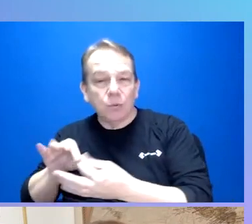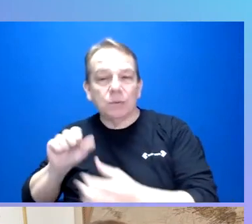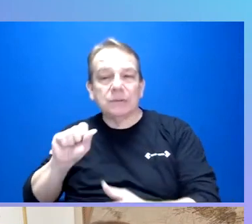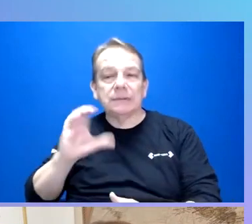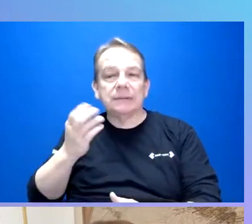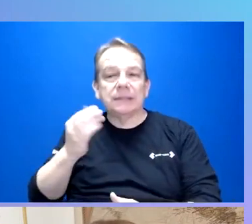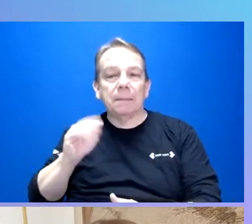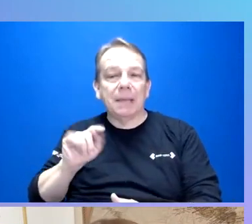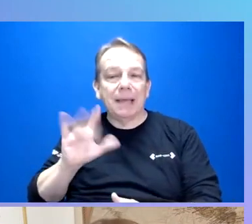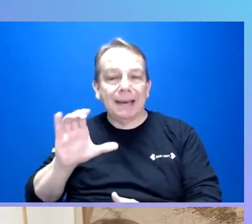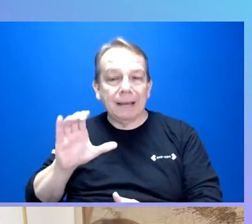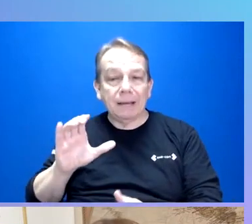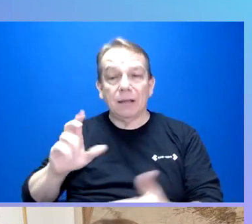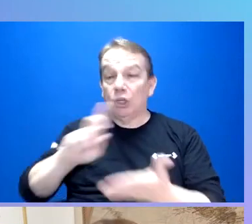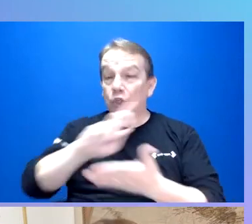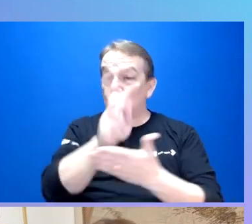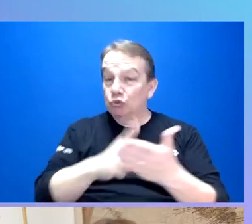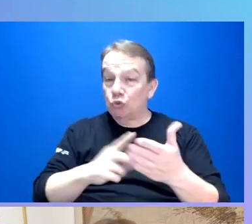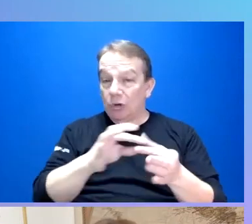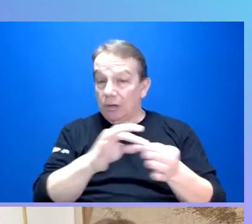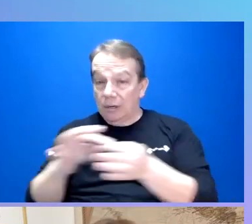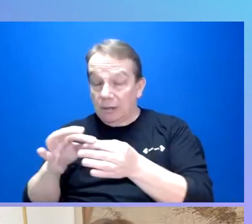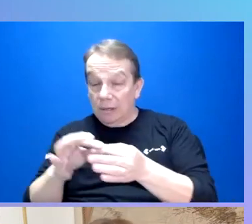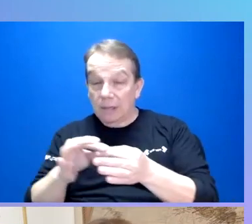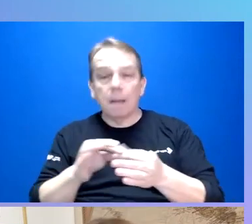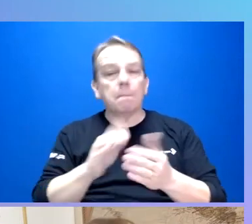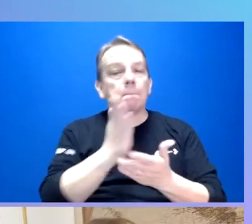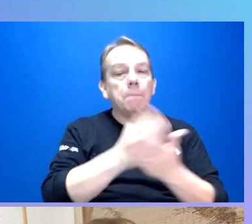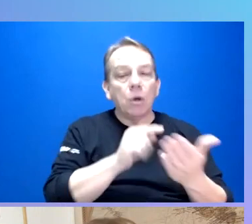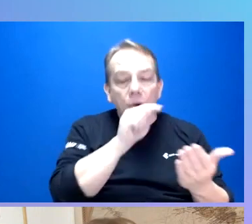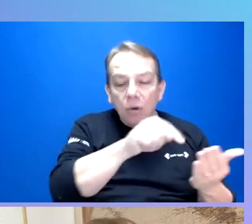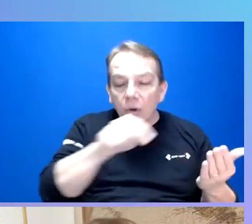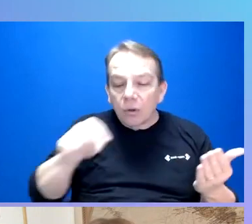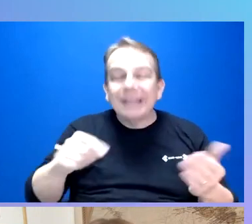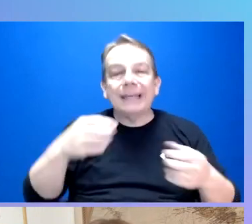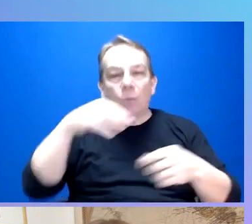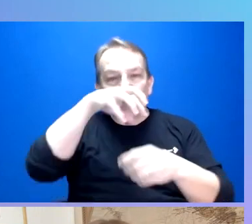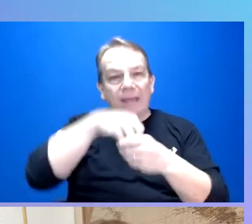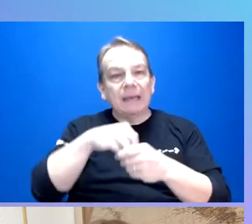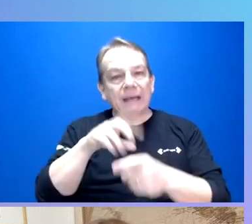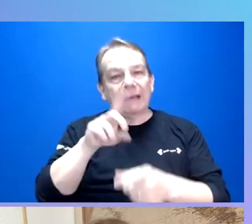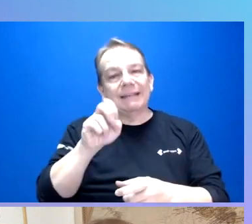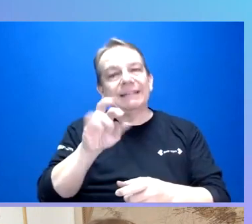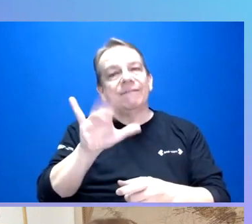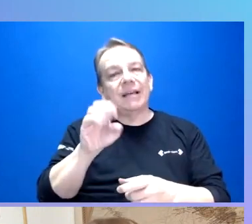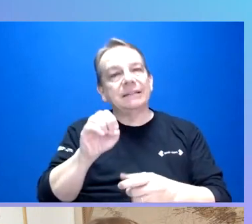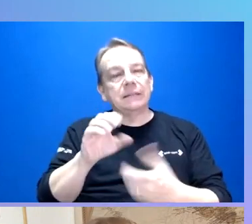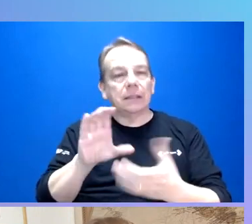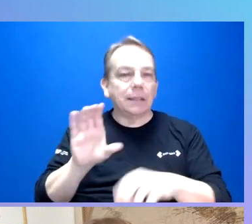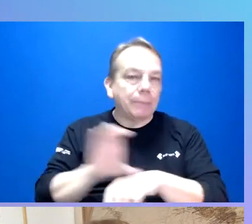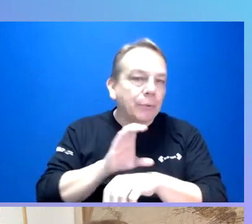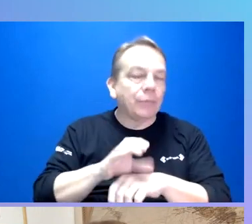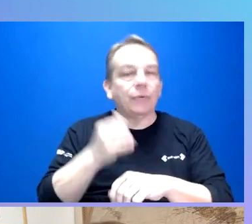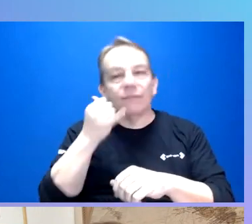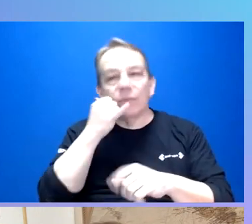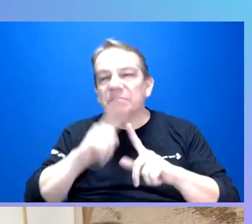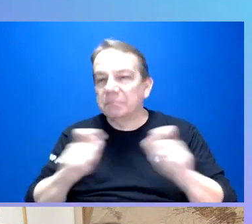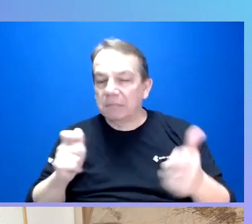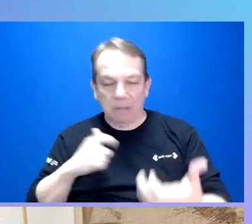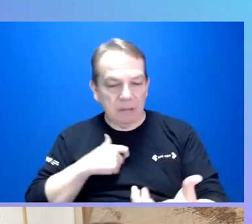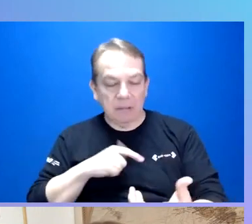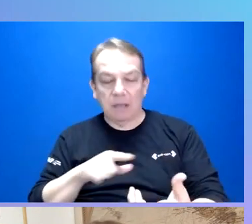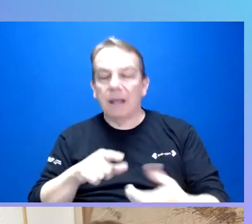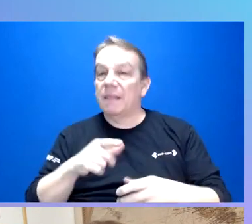Schematics are drawings of the relationships between components in an electronic device. And students would use these to complete assignments to